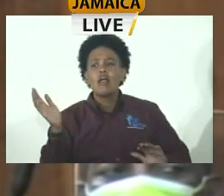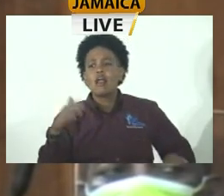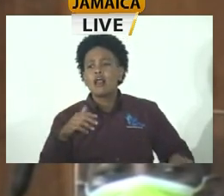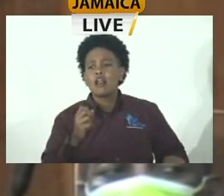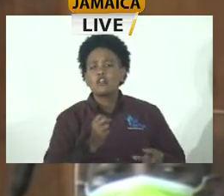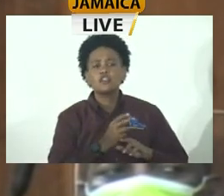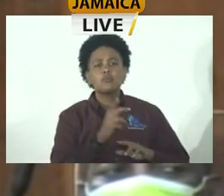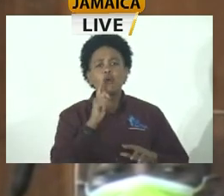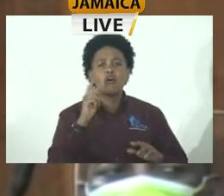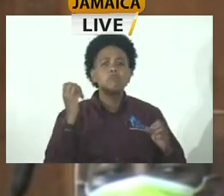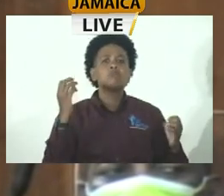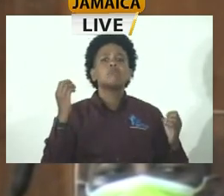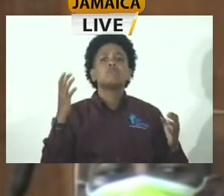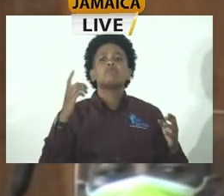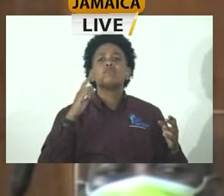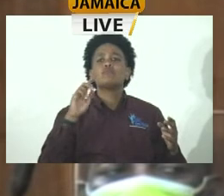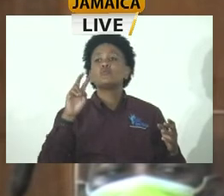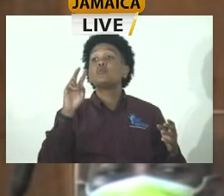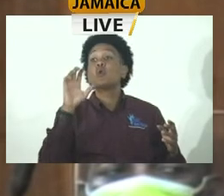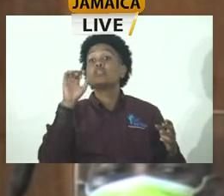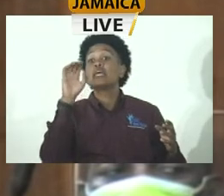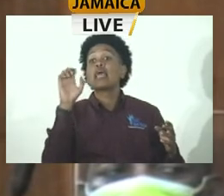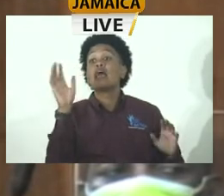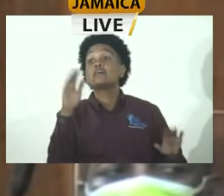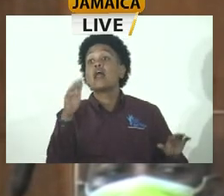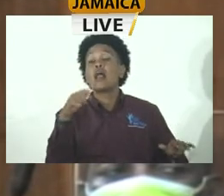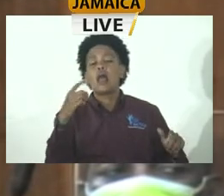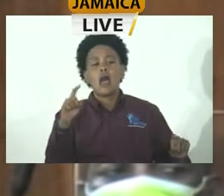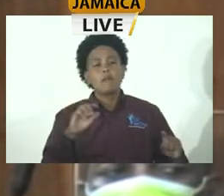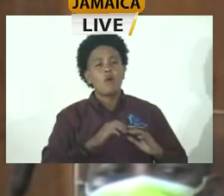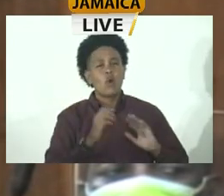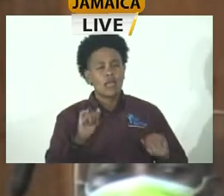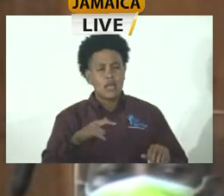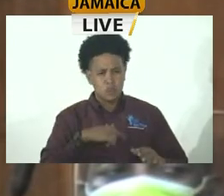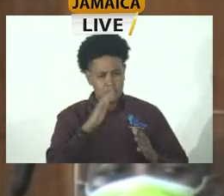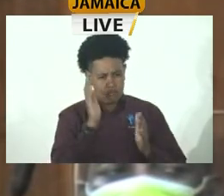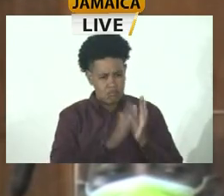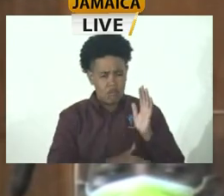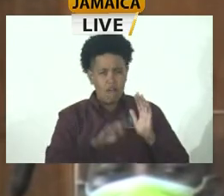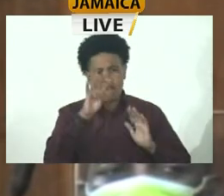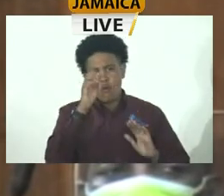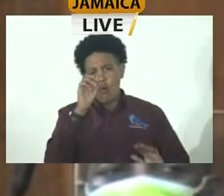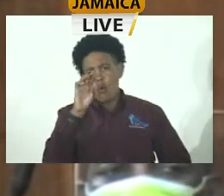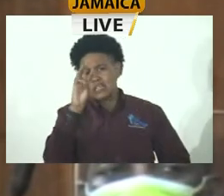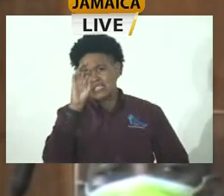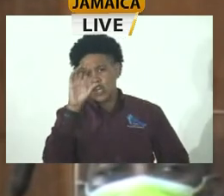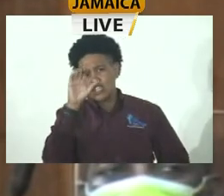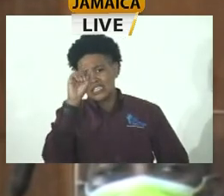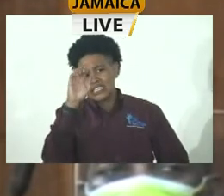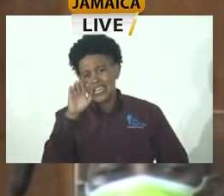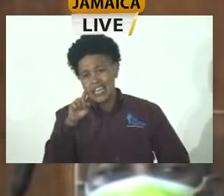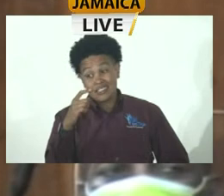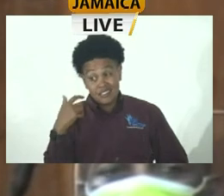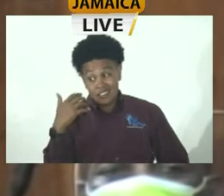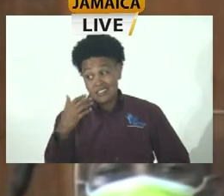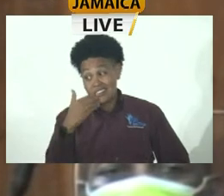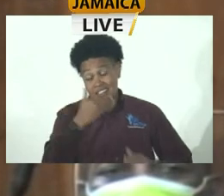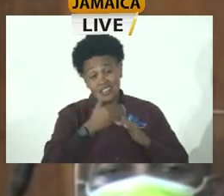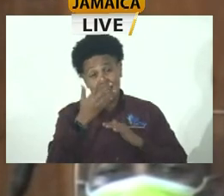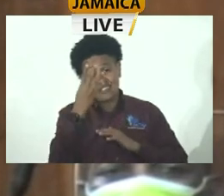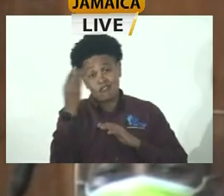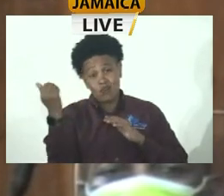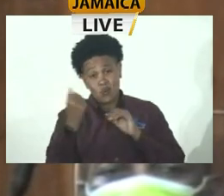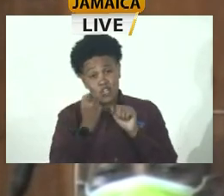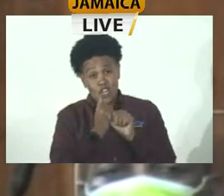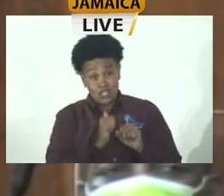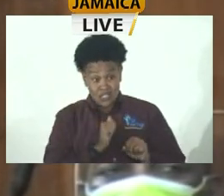hundreds of 200 cases how can we dispose of four or six hundred cases over the next few years and i